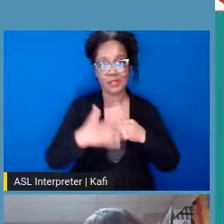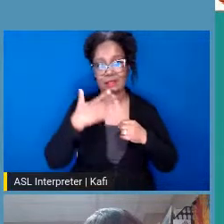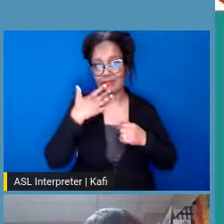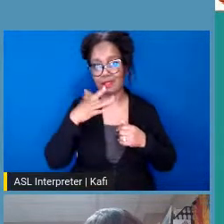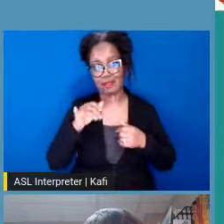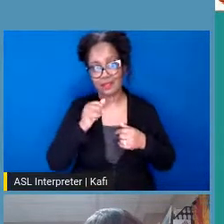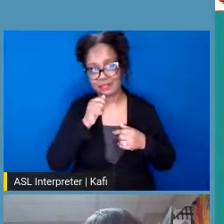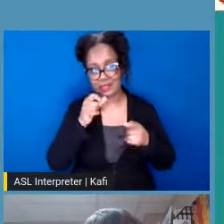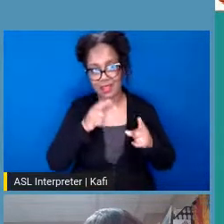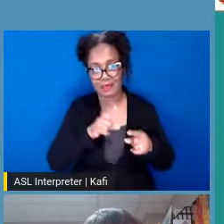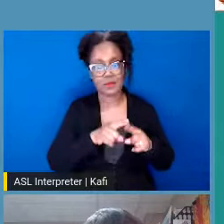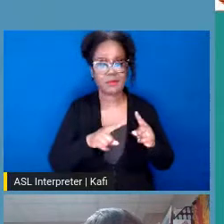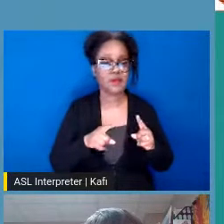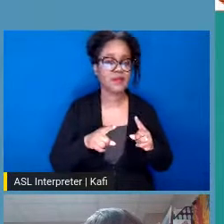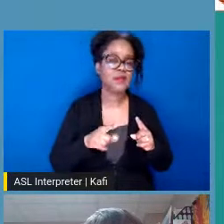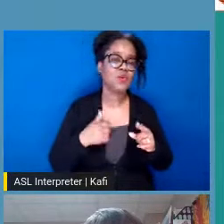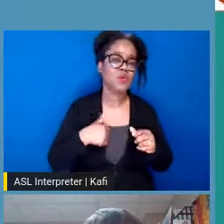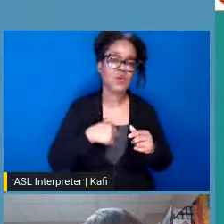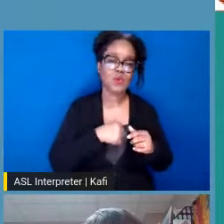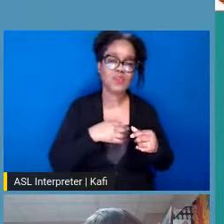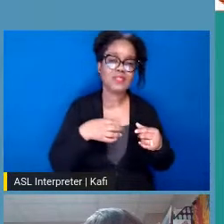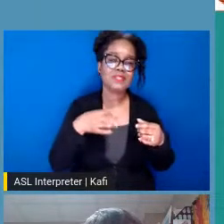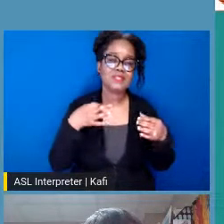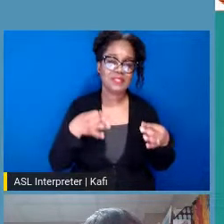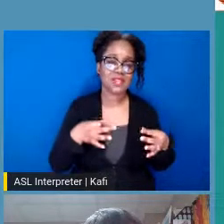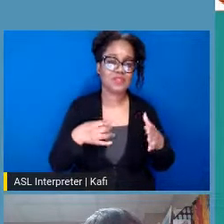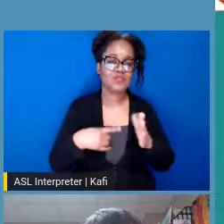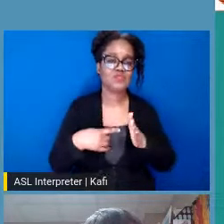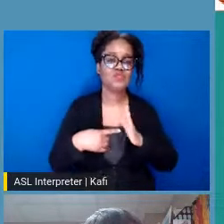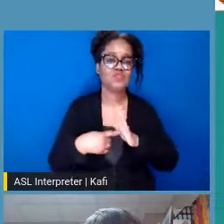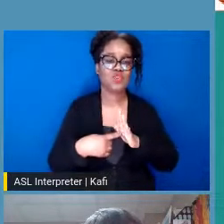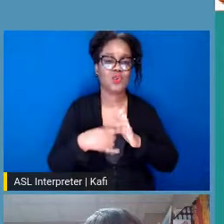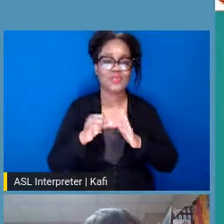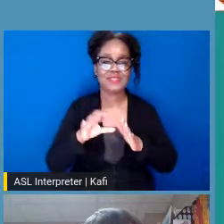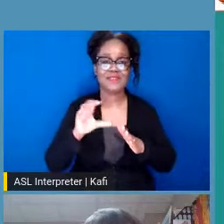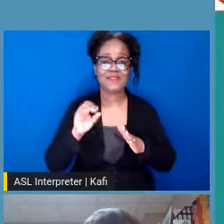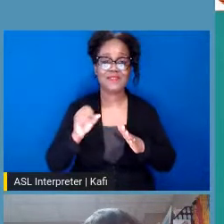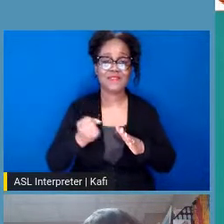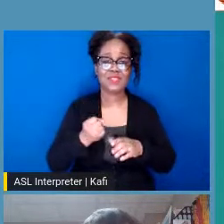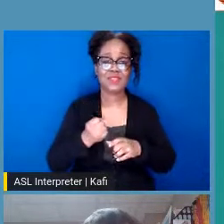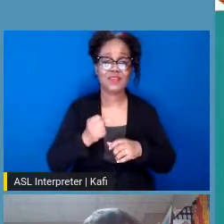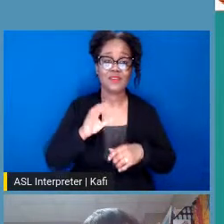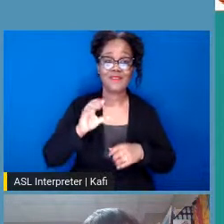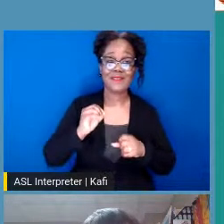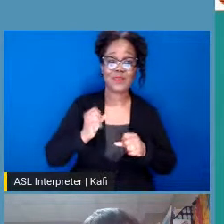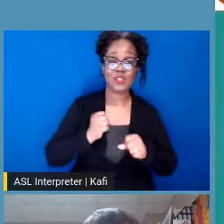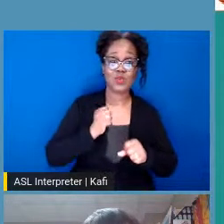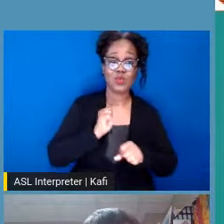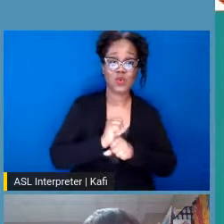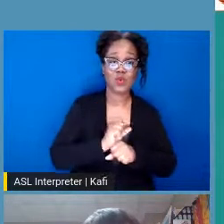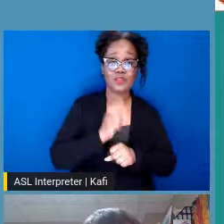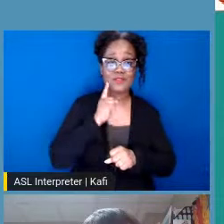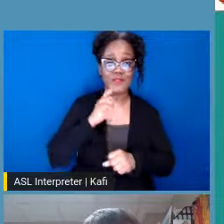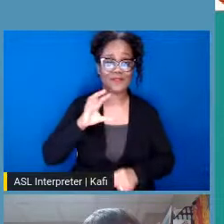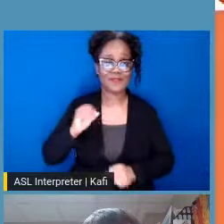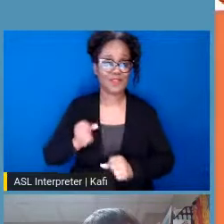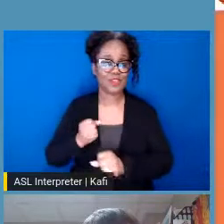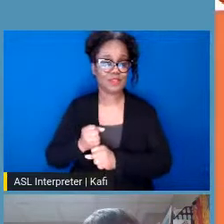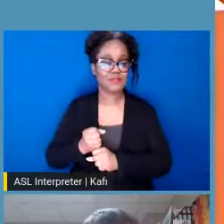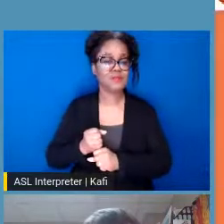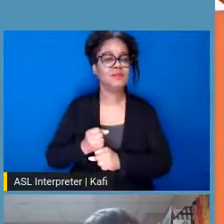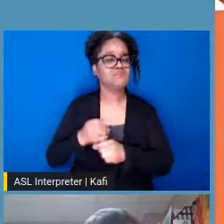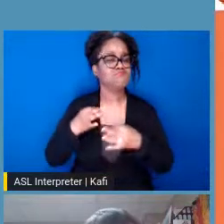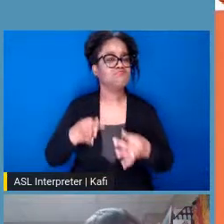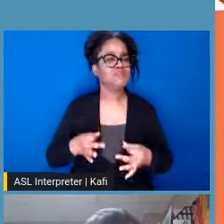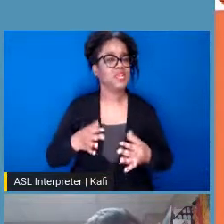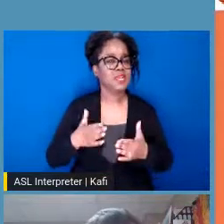we decided to share the 50 Works exhibit online, which kind of led into a larger project that went from really